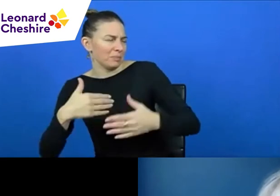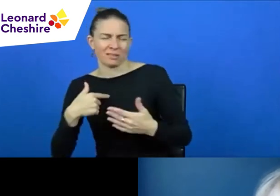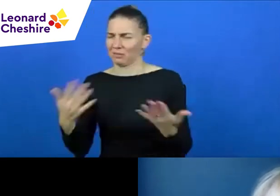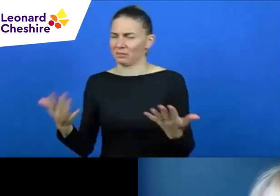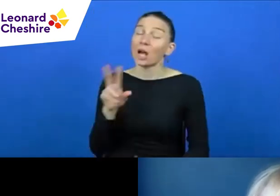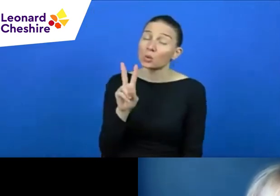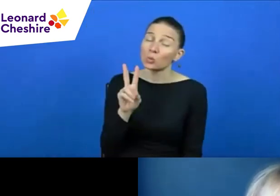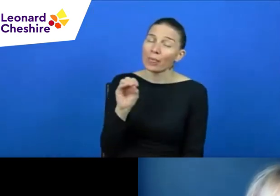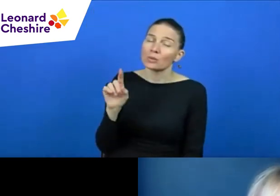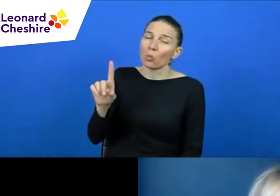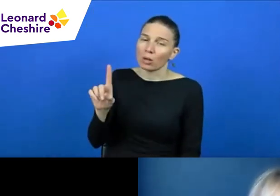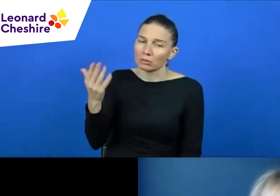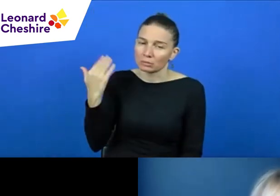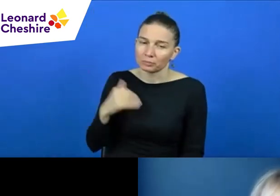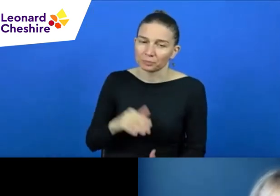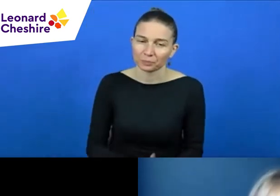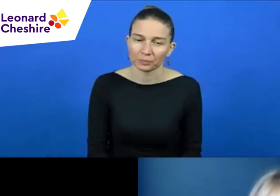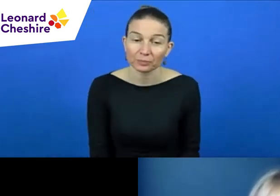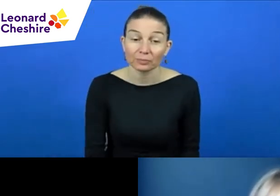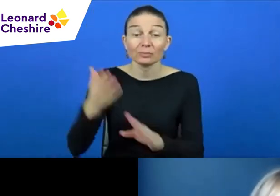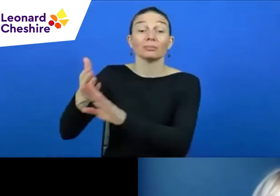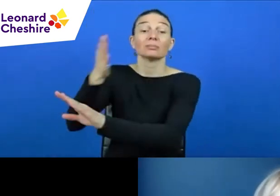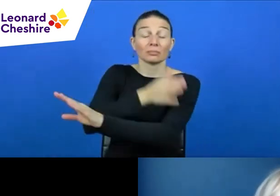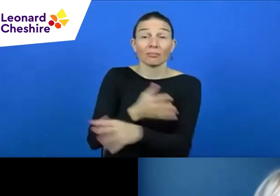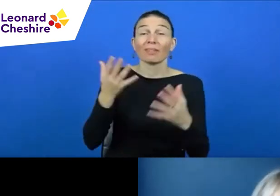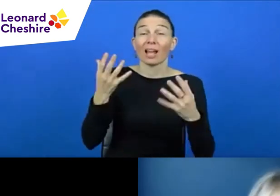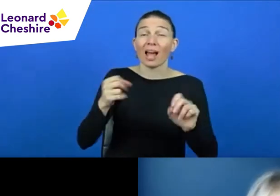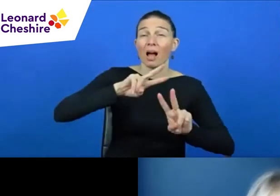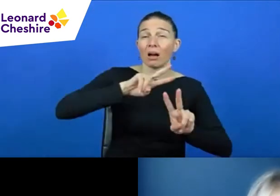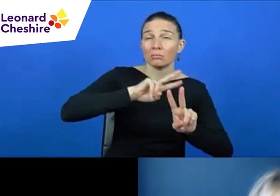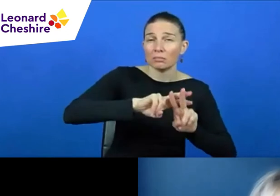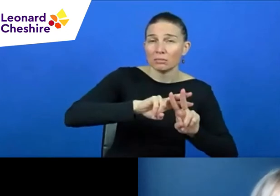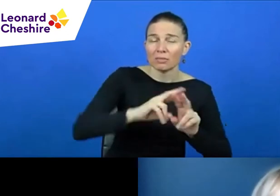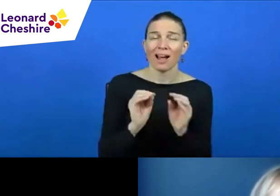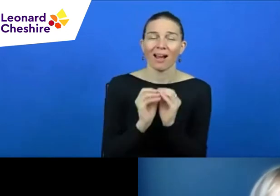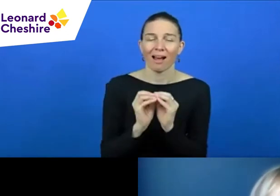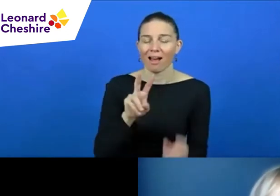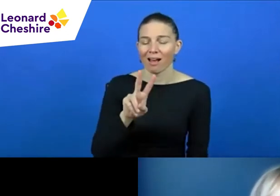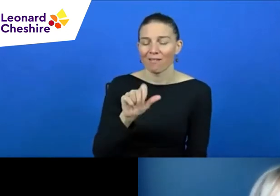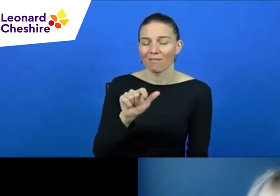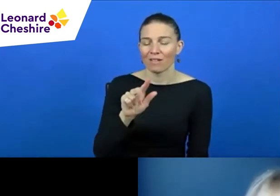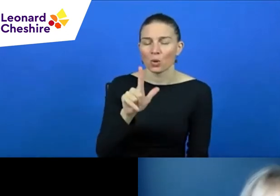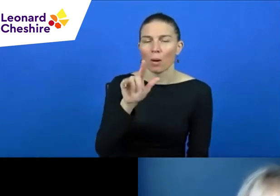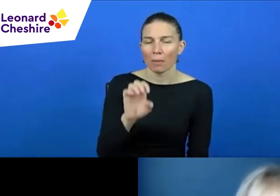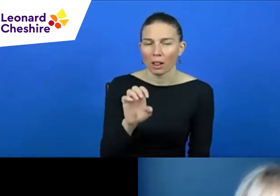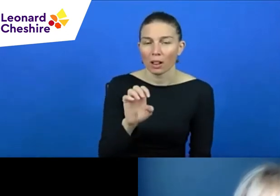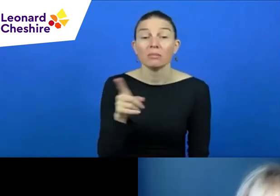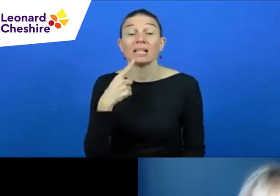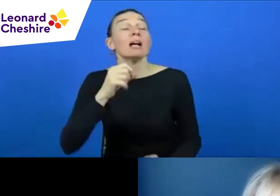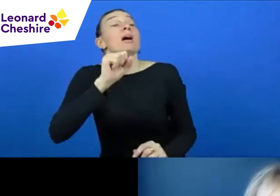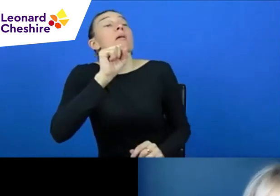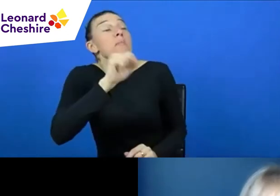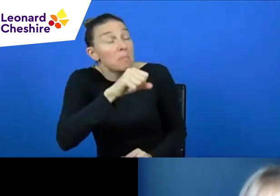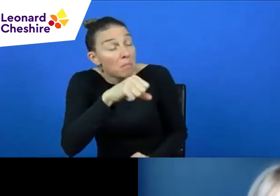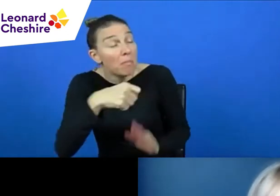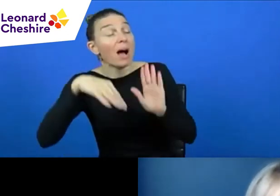Valuable 500, we had a big campaign called #Valuable. And what we heard at that time was, oh yes, we do have disability on our